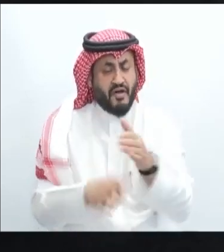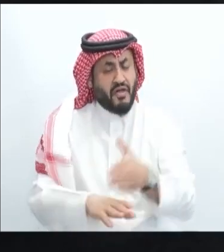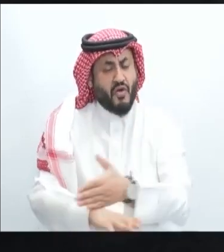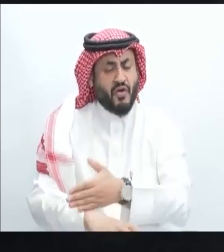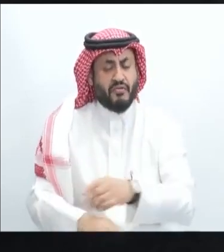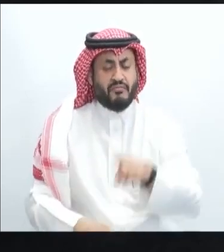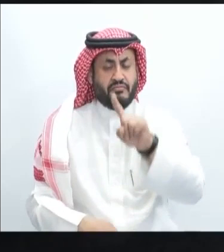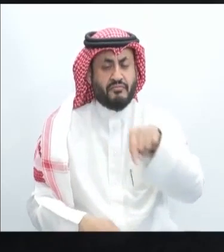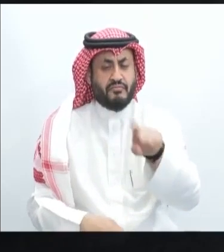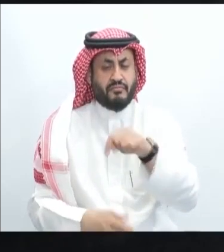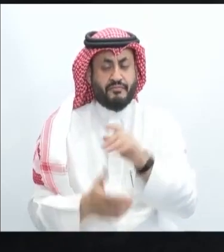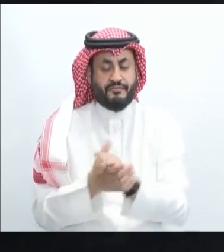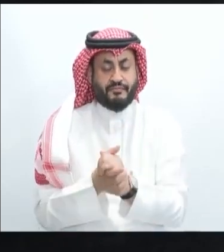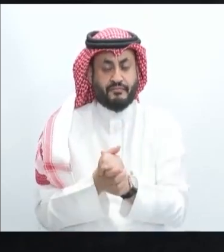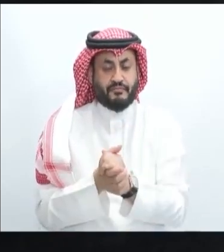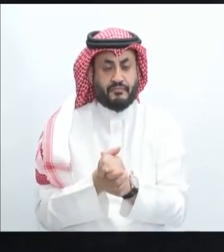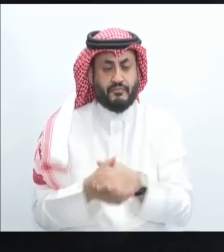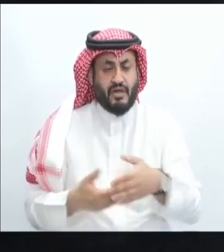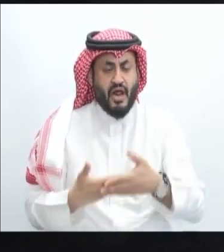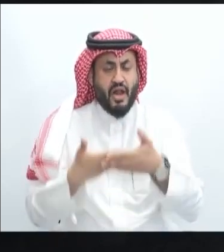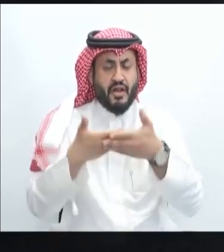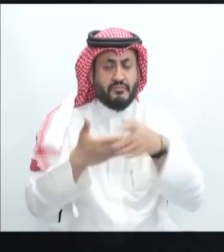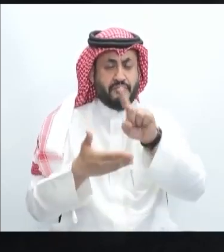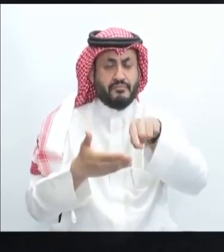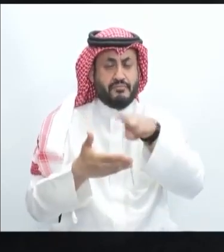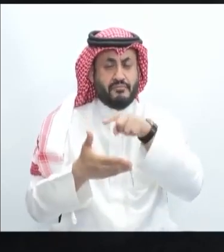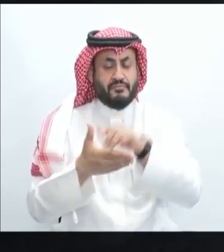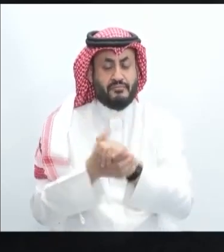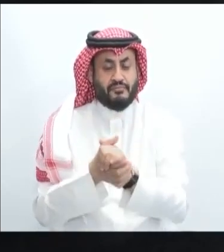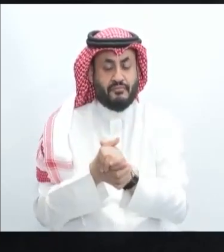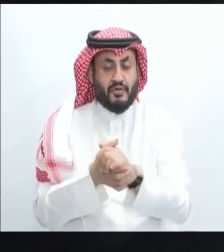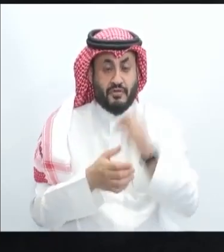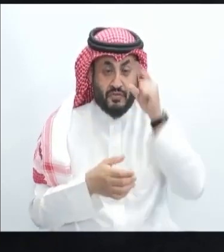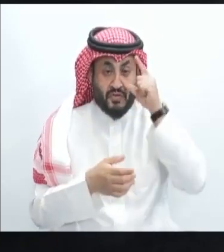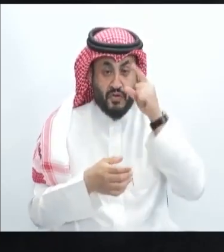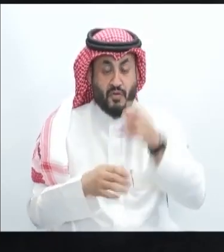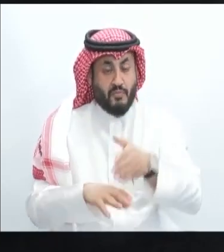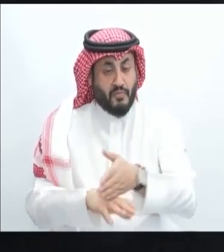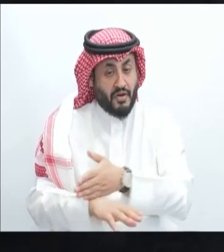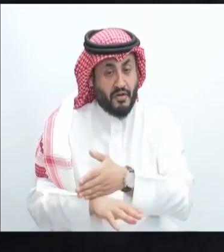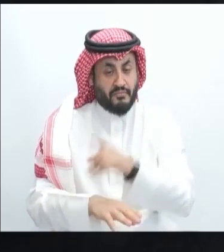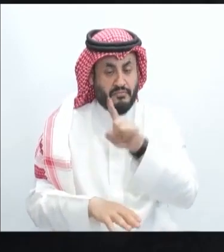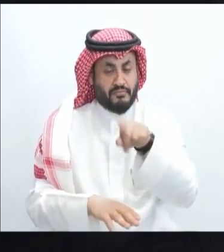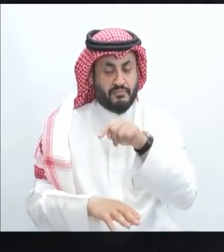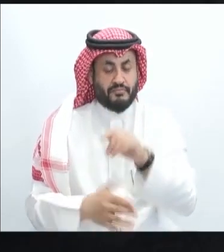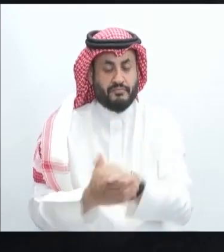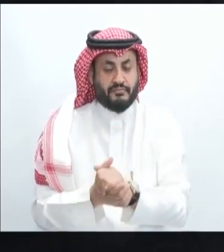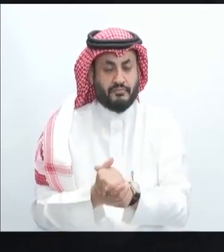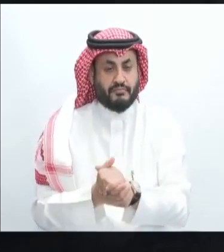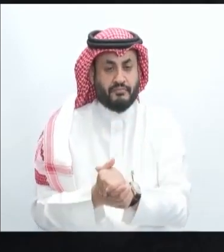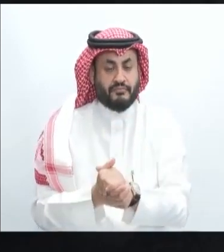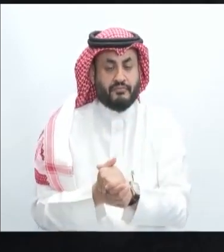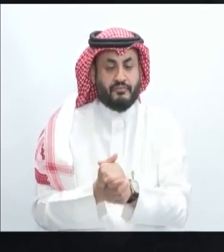not help you if you sleep or stay up late. So it is important to have a